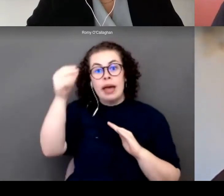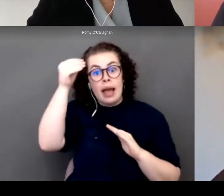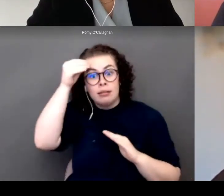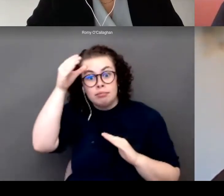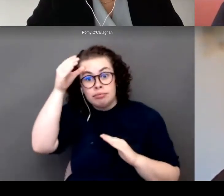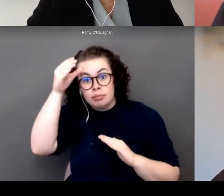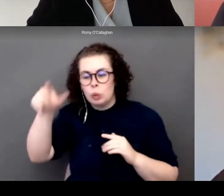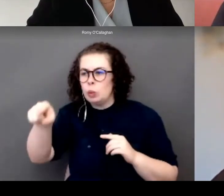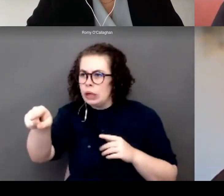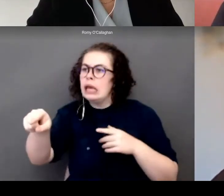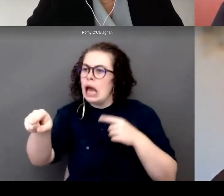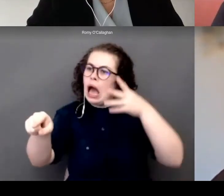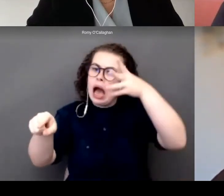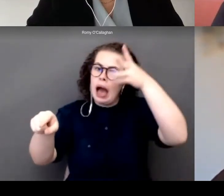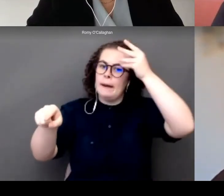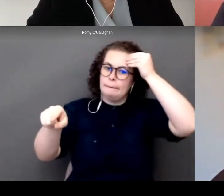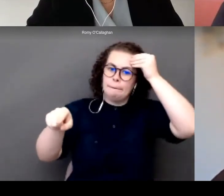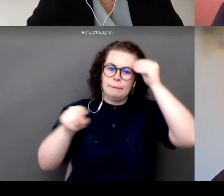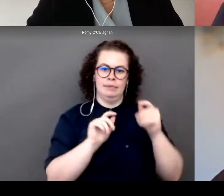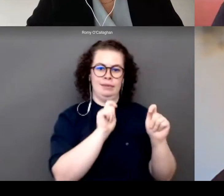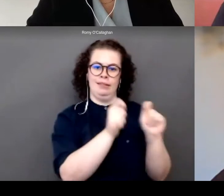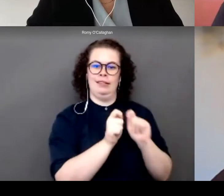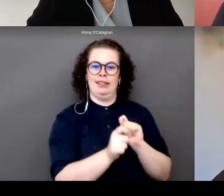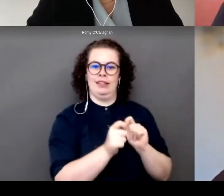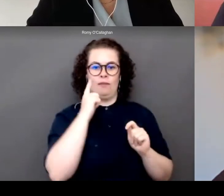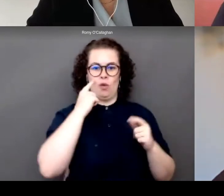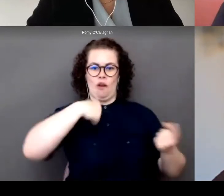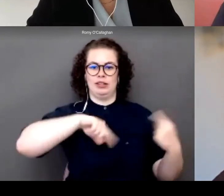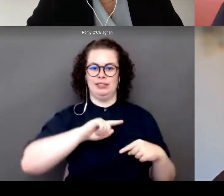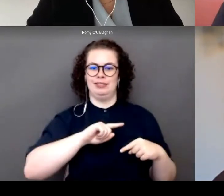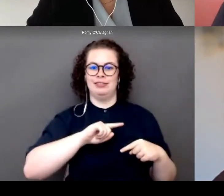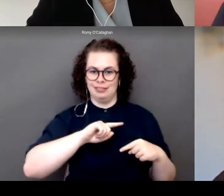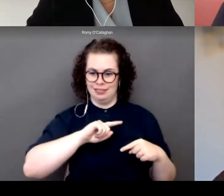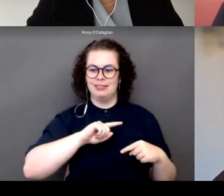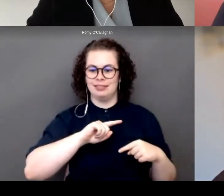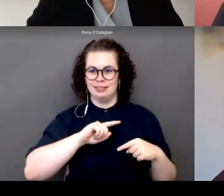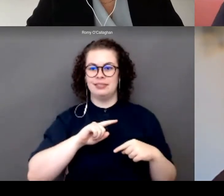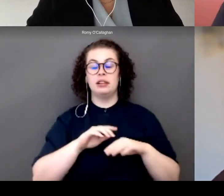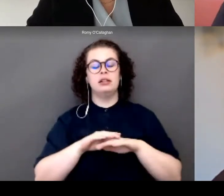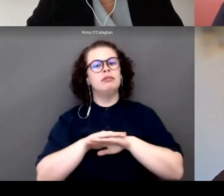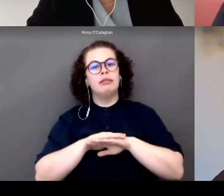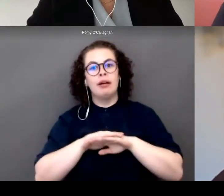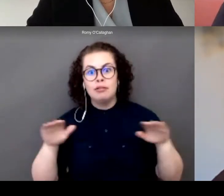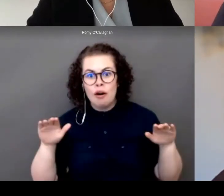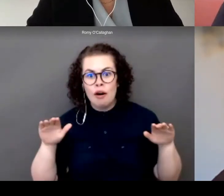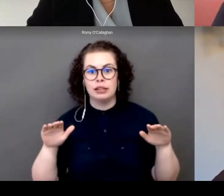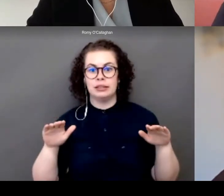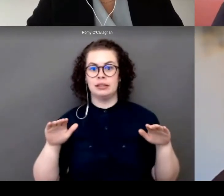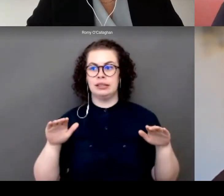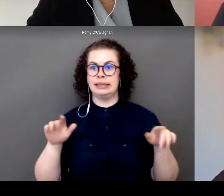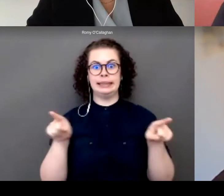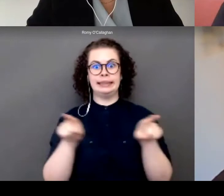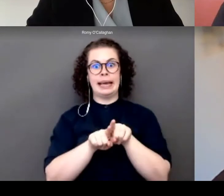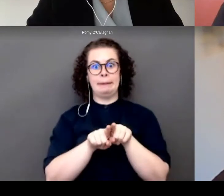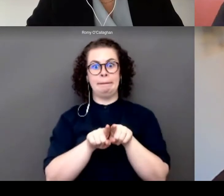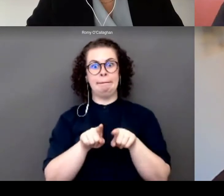avoid the passing of so-called baby phase by each and every city. Why being alone when you